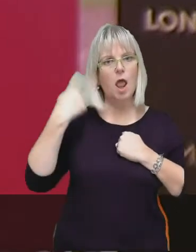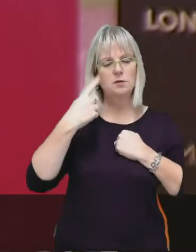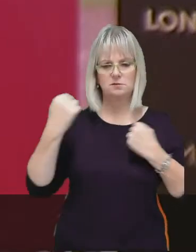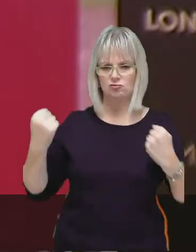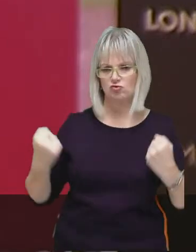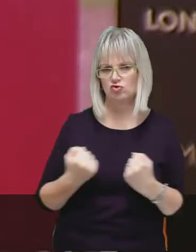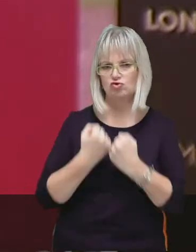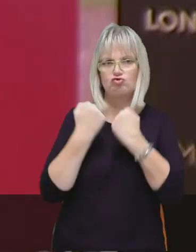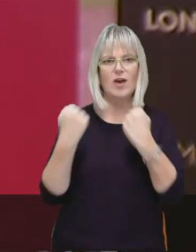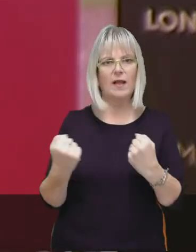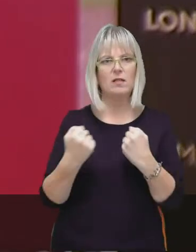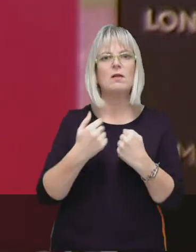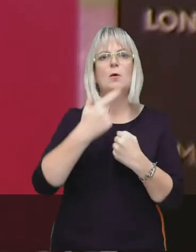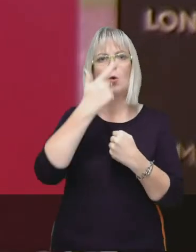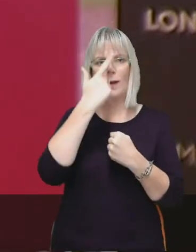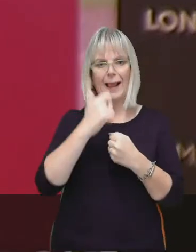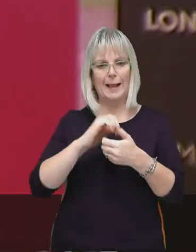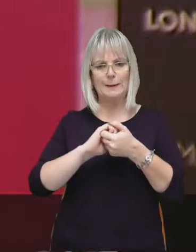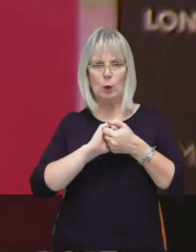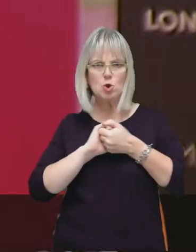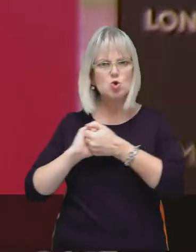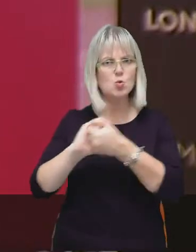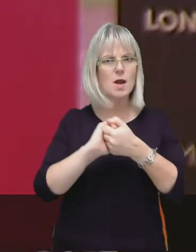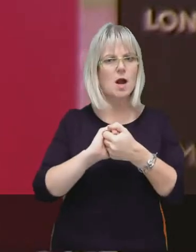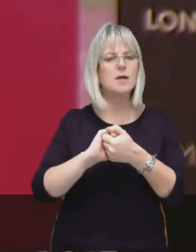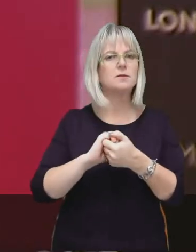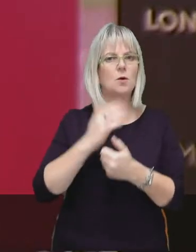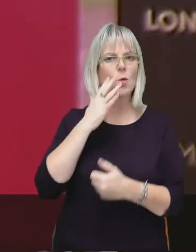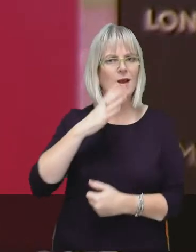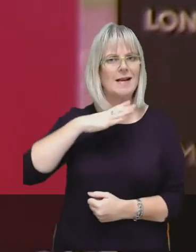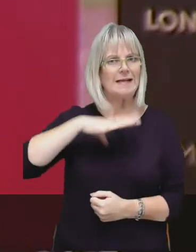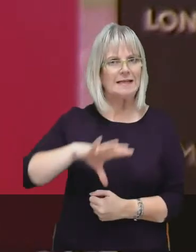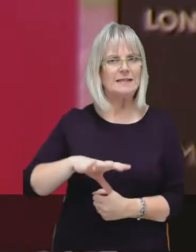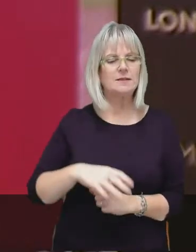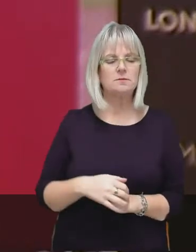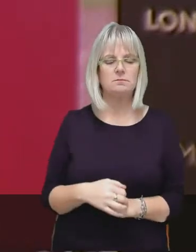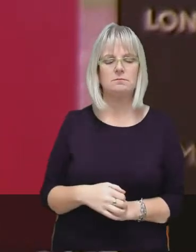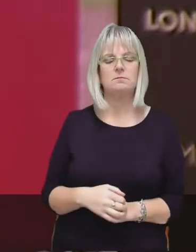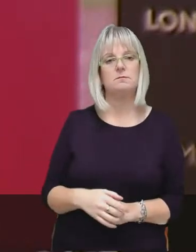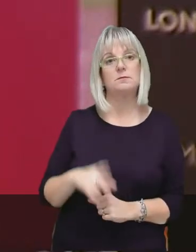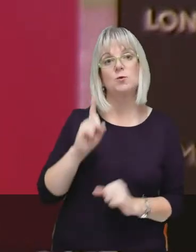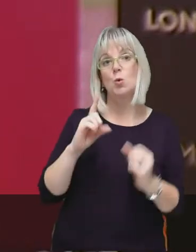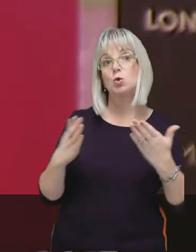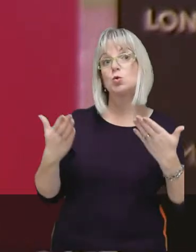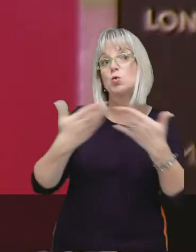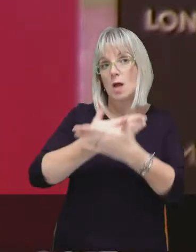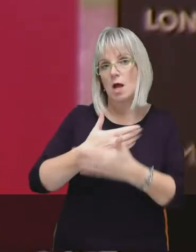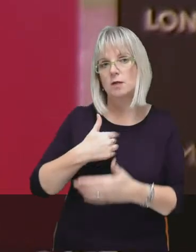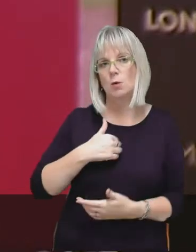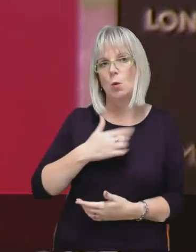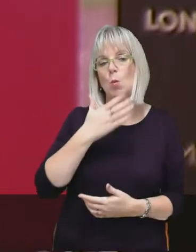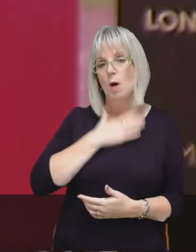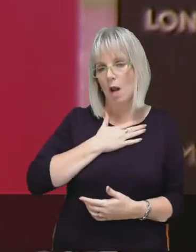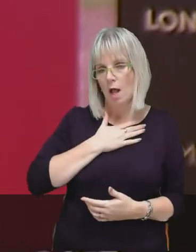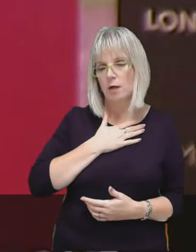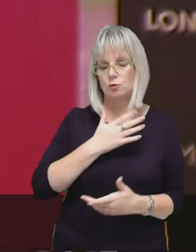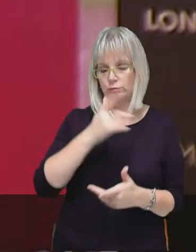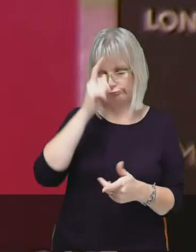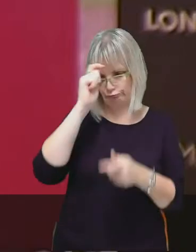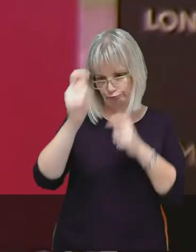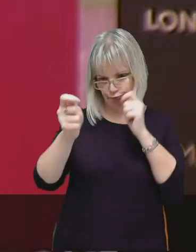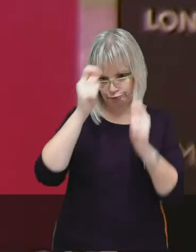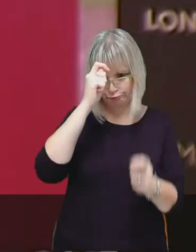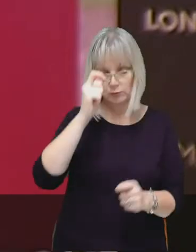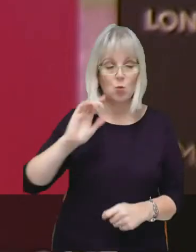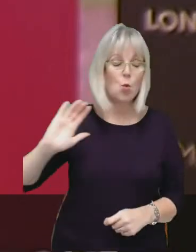when it is most needed. So tonight, I would like to pay tribute to all of London's heroes.